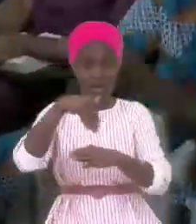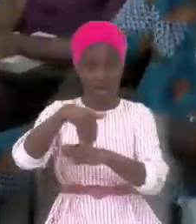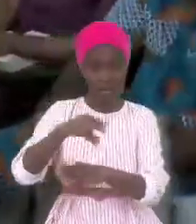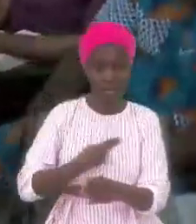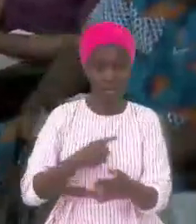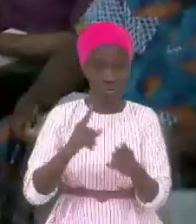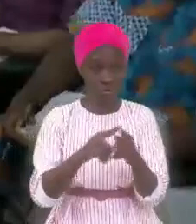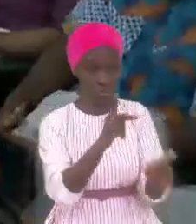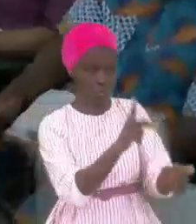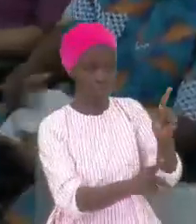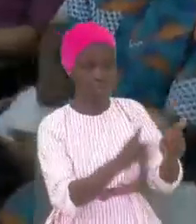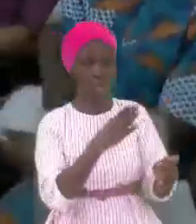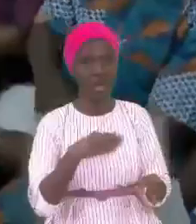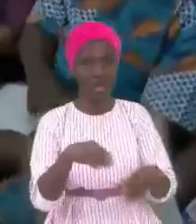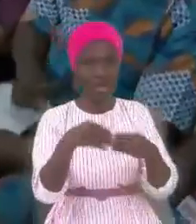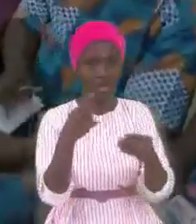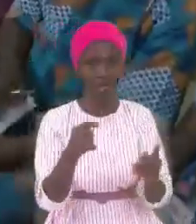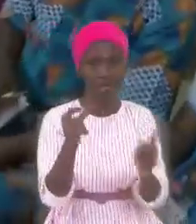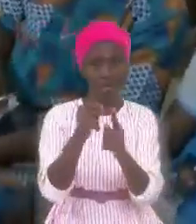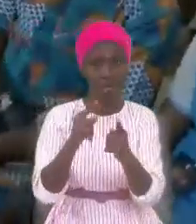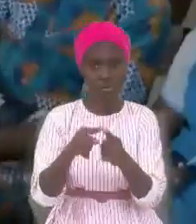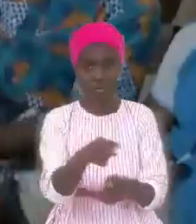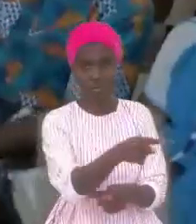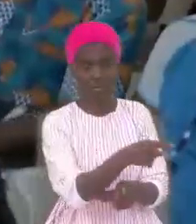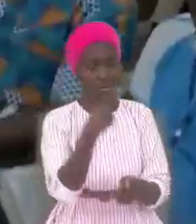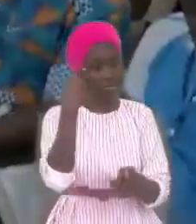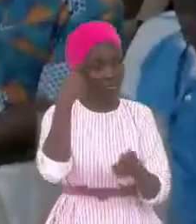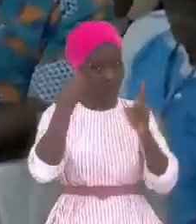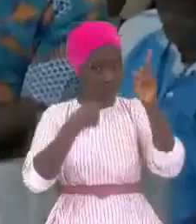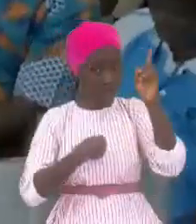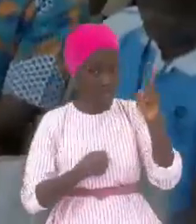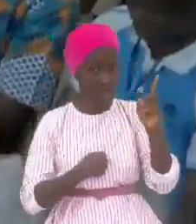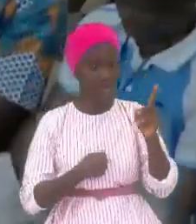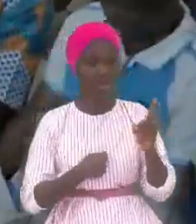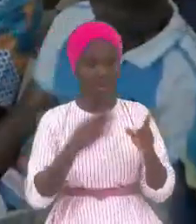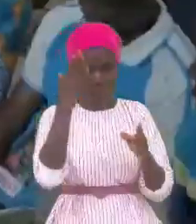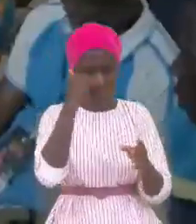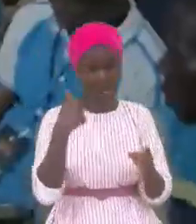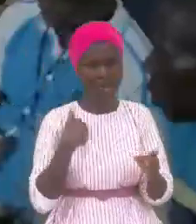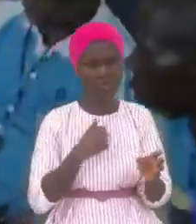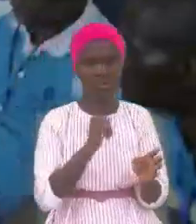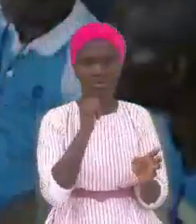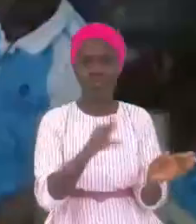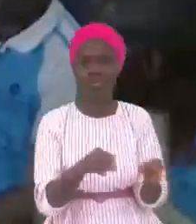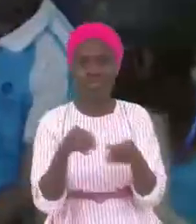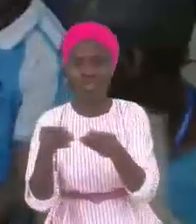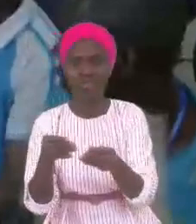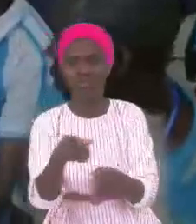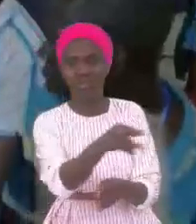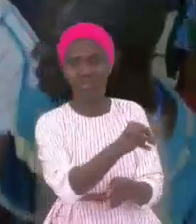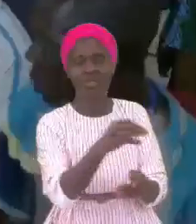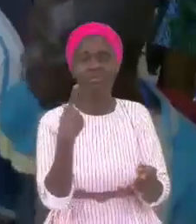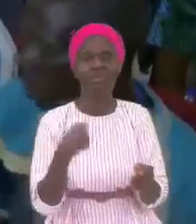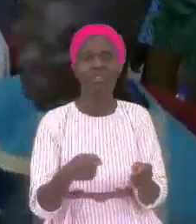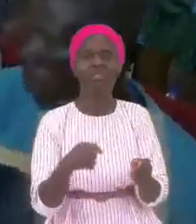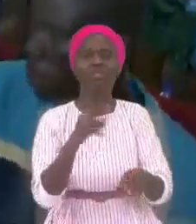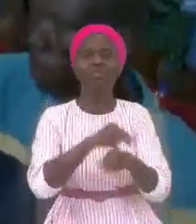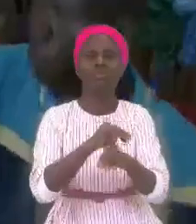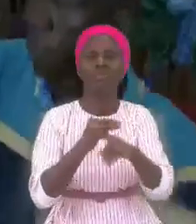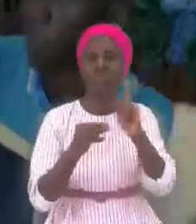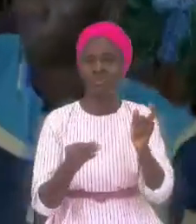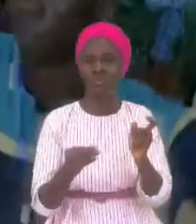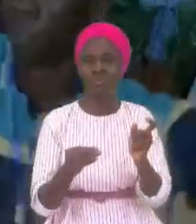give the word to them from me, why will we not give them the warning, give them the word? Very simple, because of